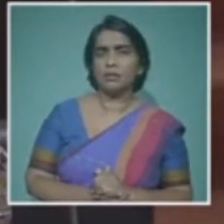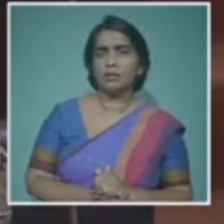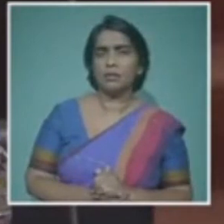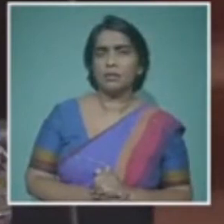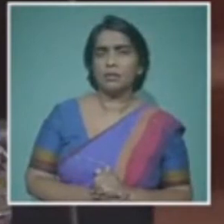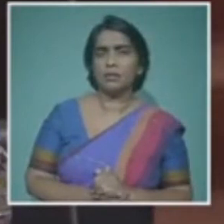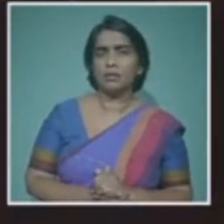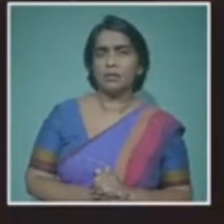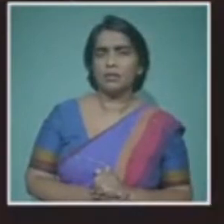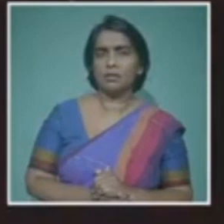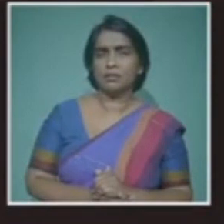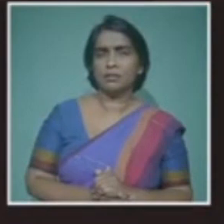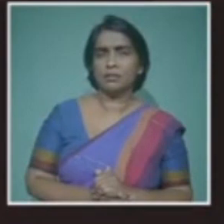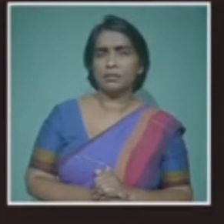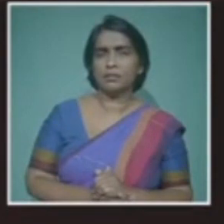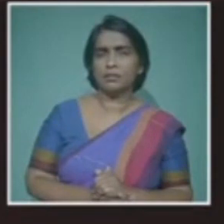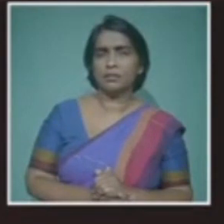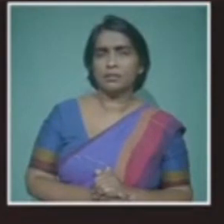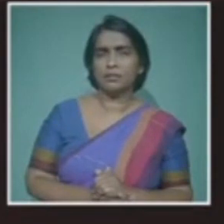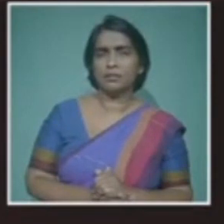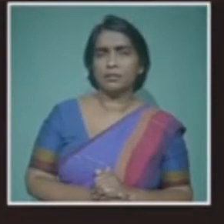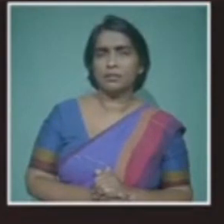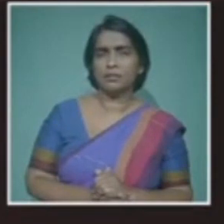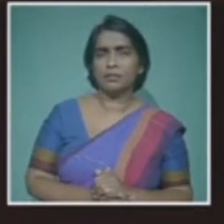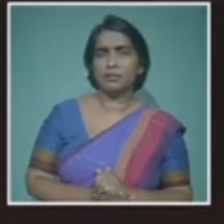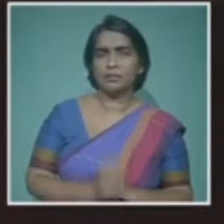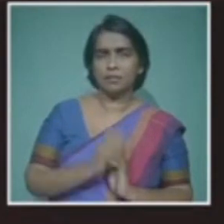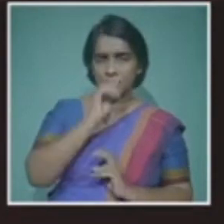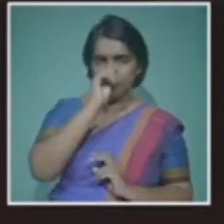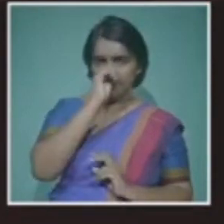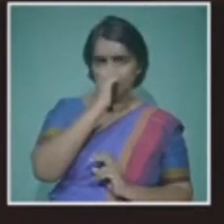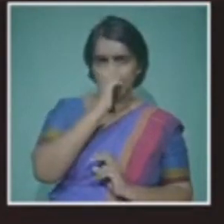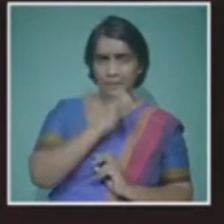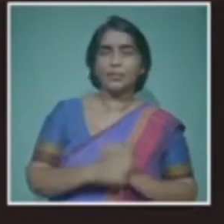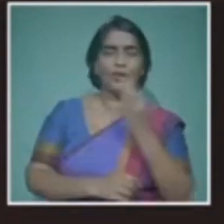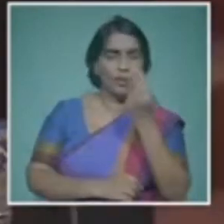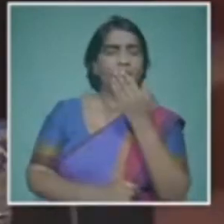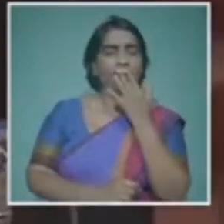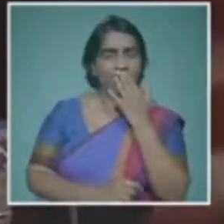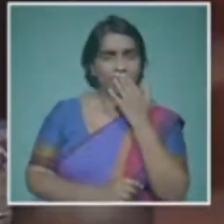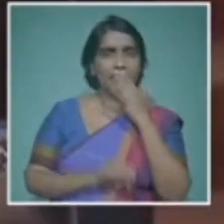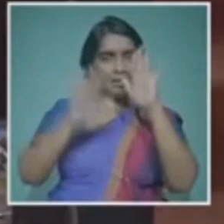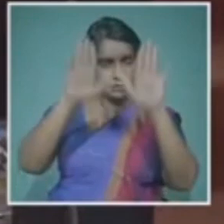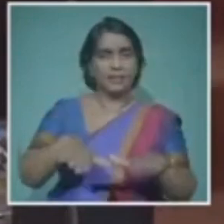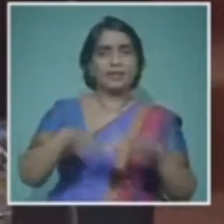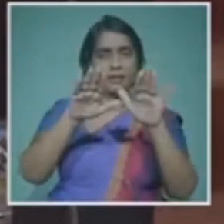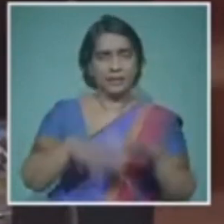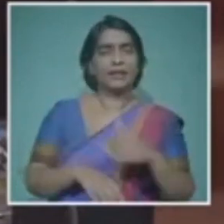Thank you, Honorable Member. I will remind them. Put that again in there. Put that again again. No, go. Be hard. Body like it again. No, go.